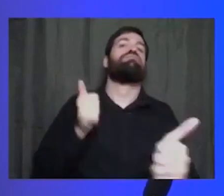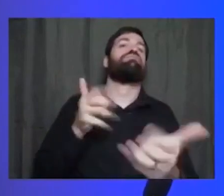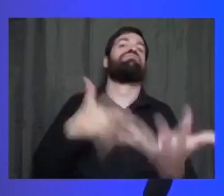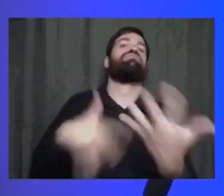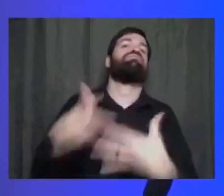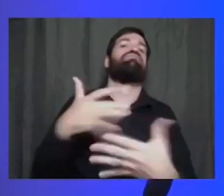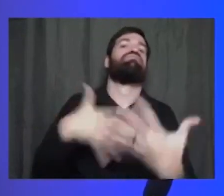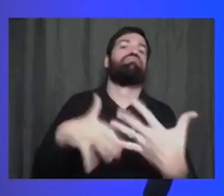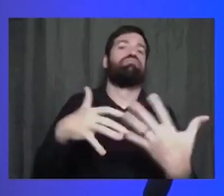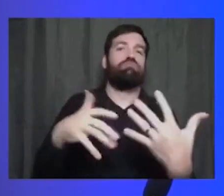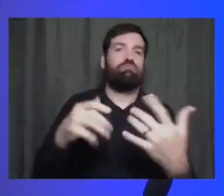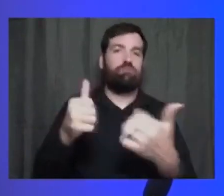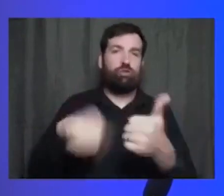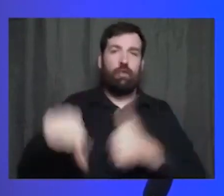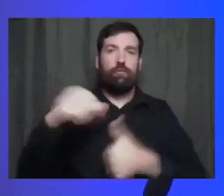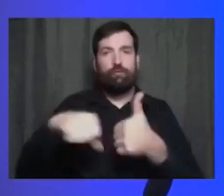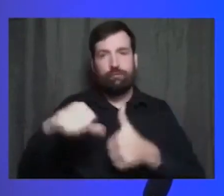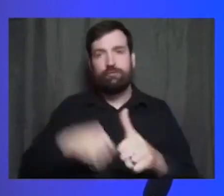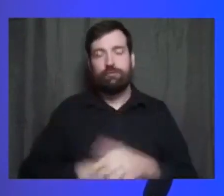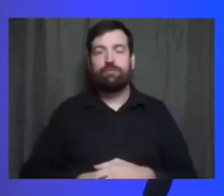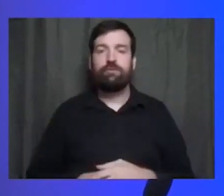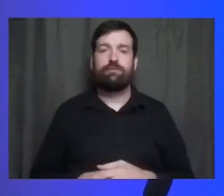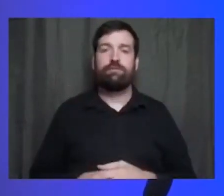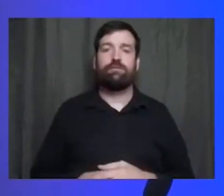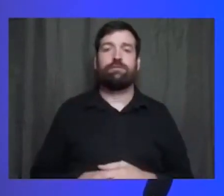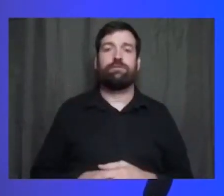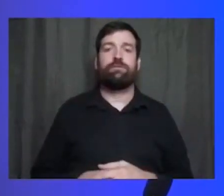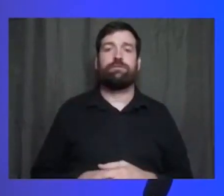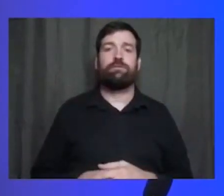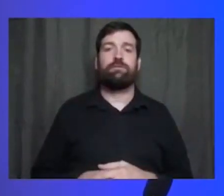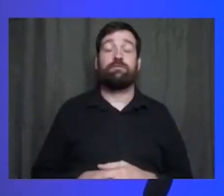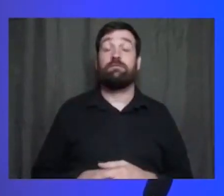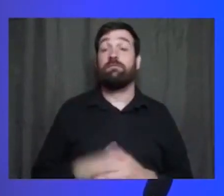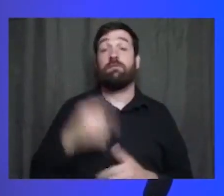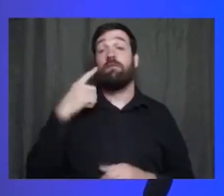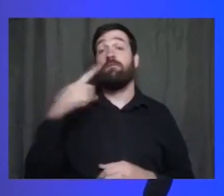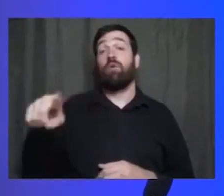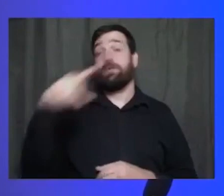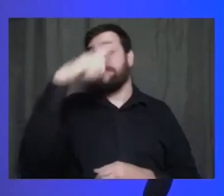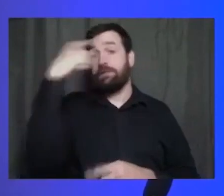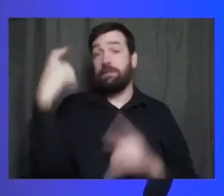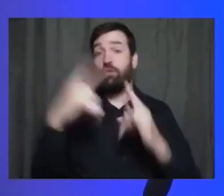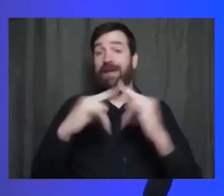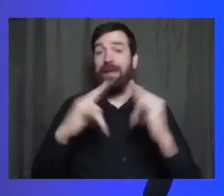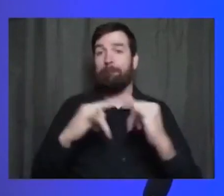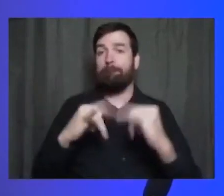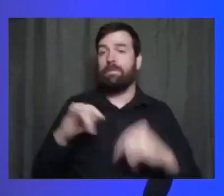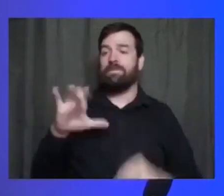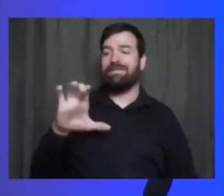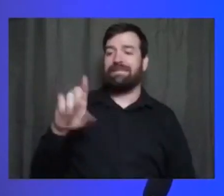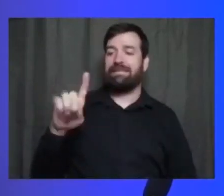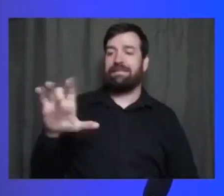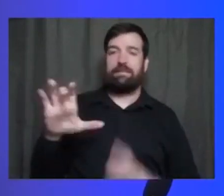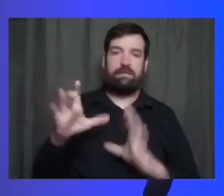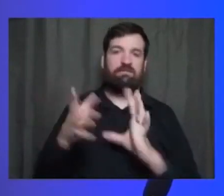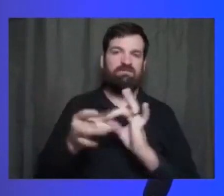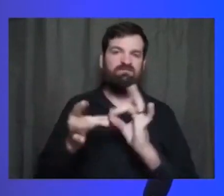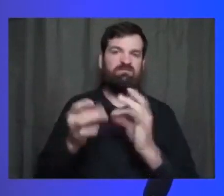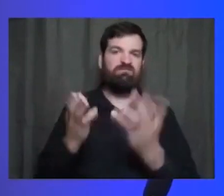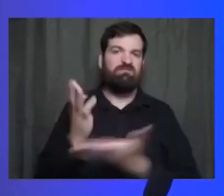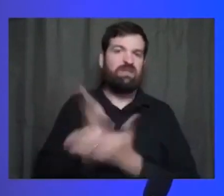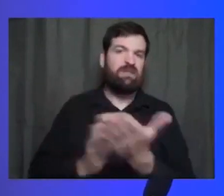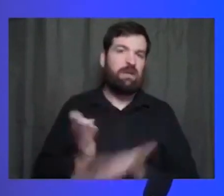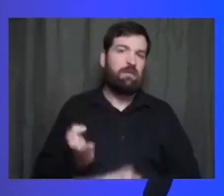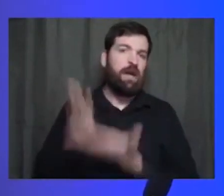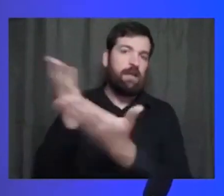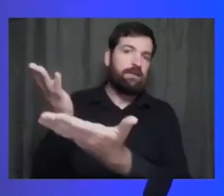you and the people around you. In terms of summer camp, the CDC has come out with some guidelines around that and around